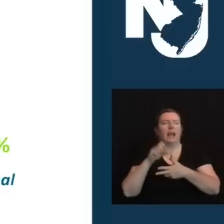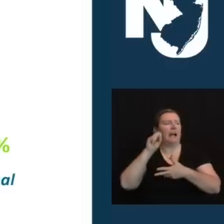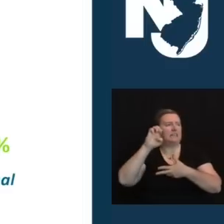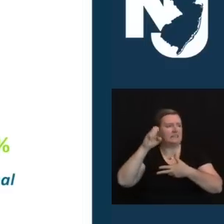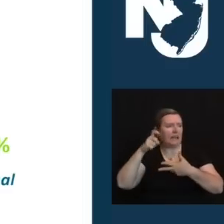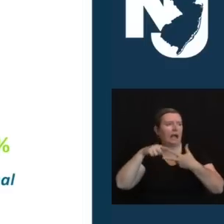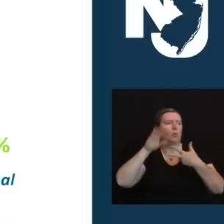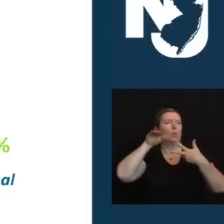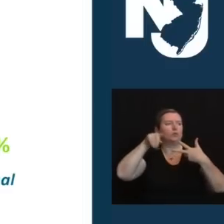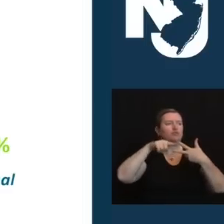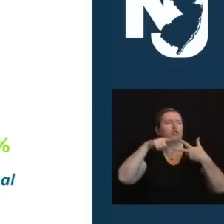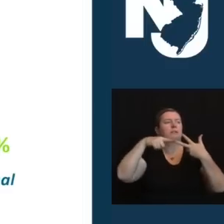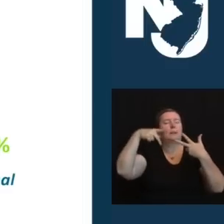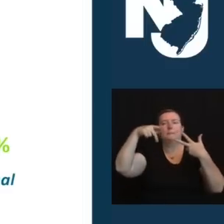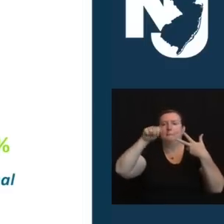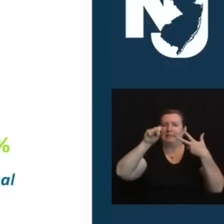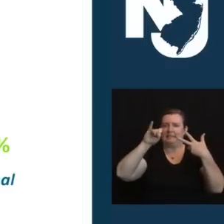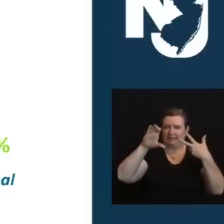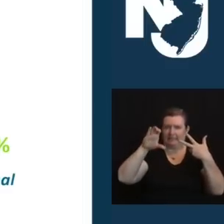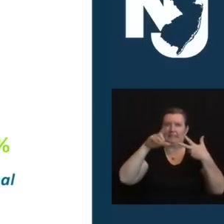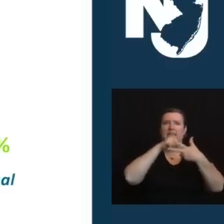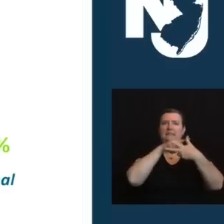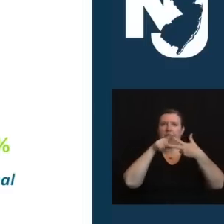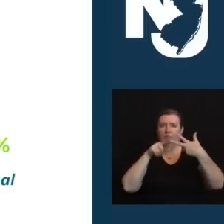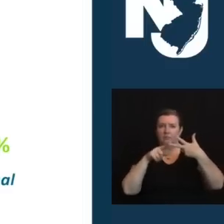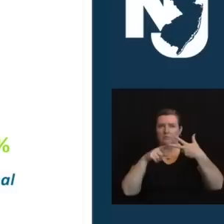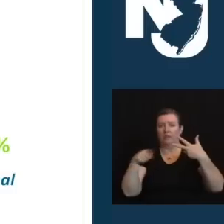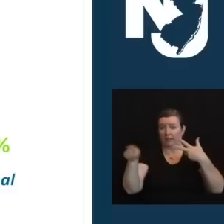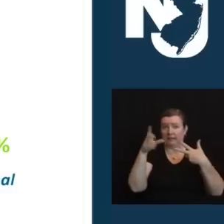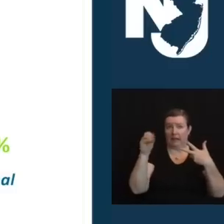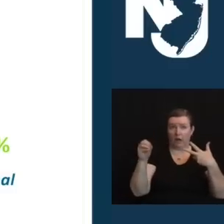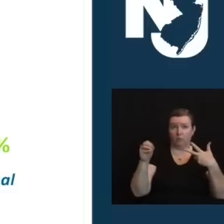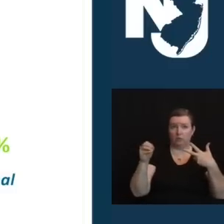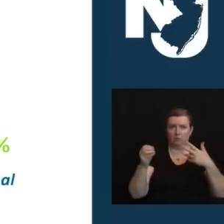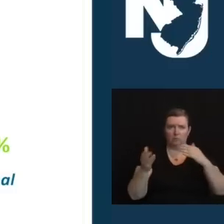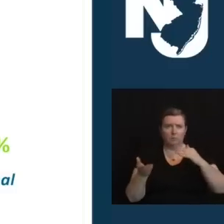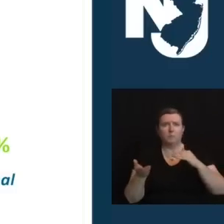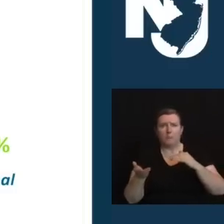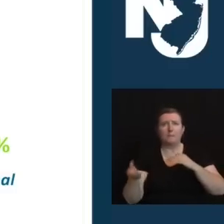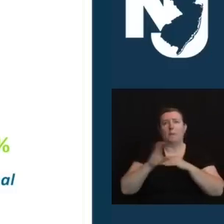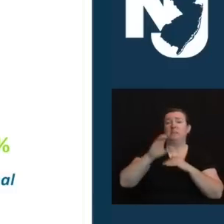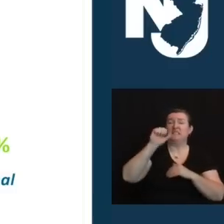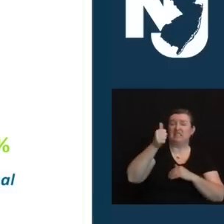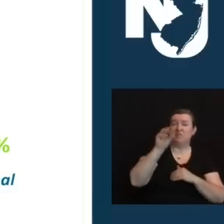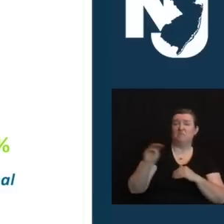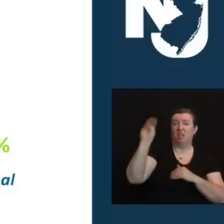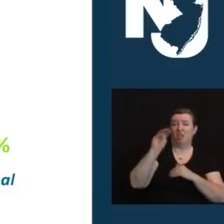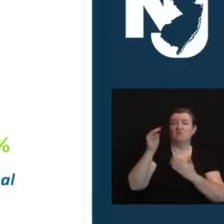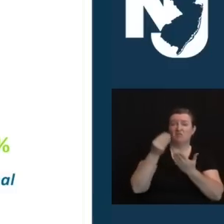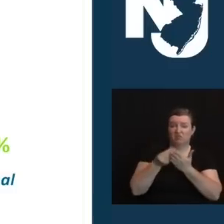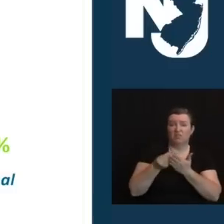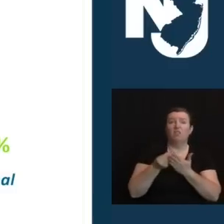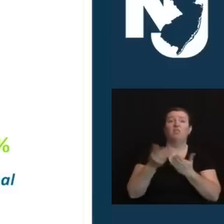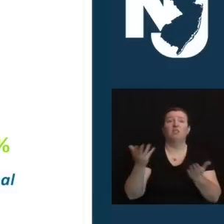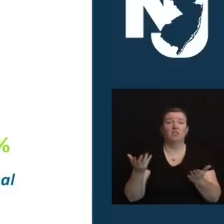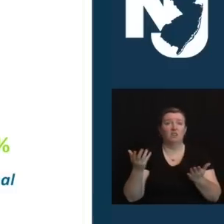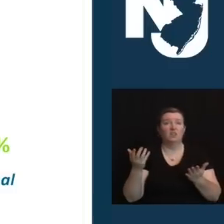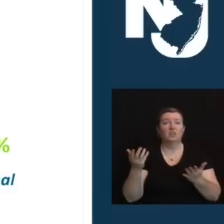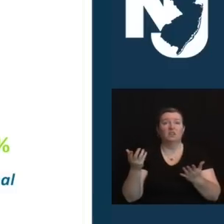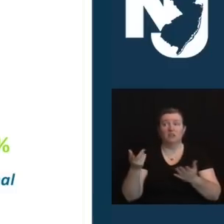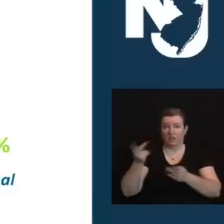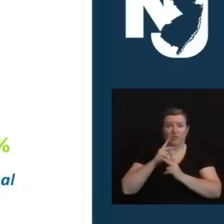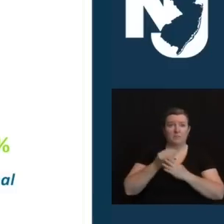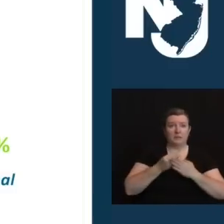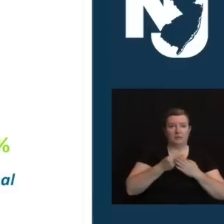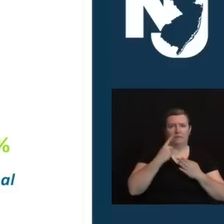counties each contributed $10 million to support businesses in their counties that we're essentially administering on their behalf. Applications